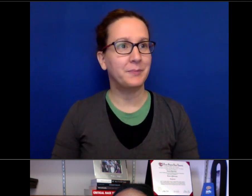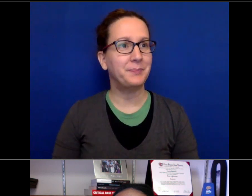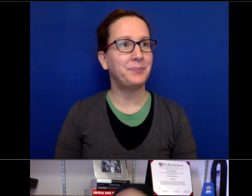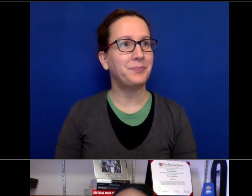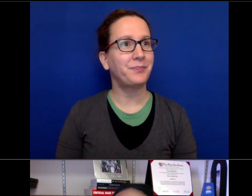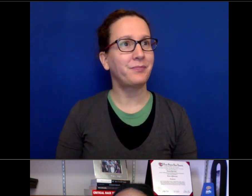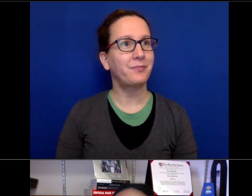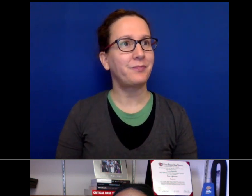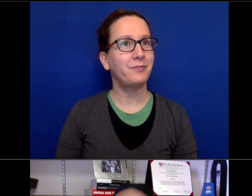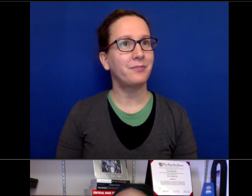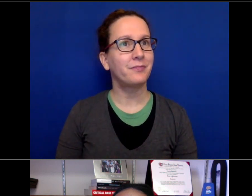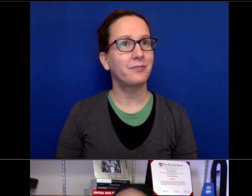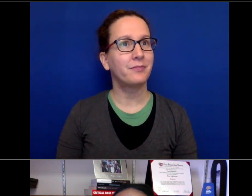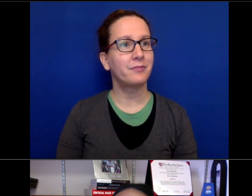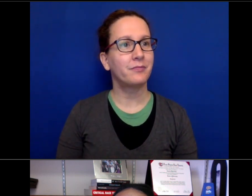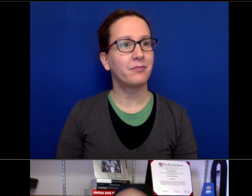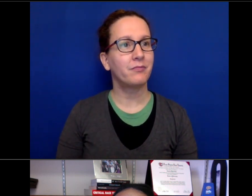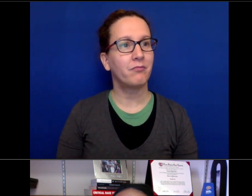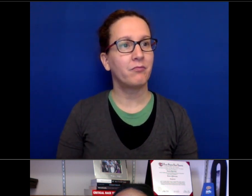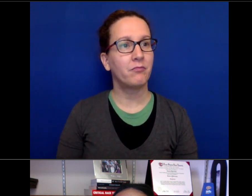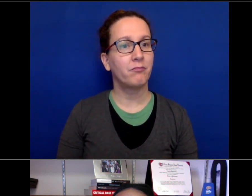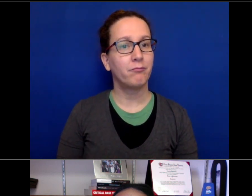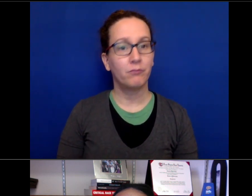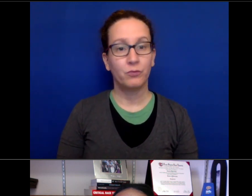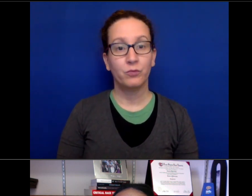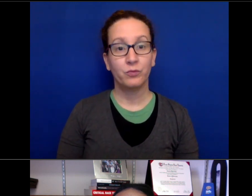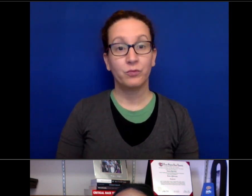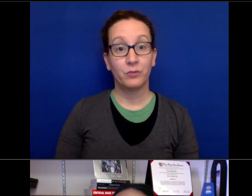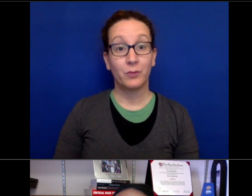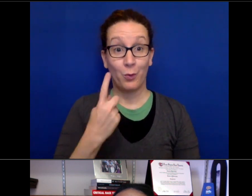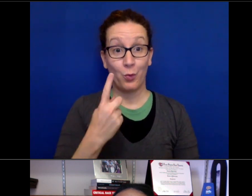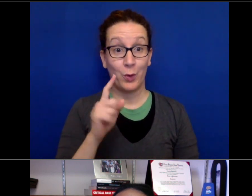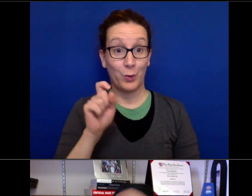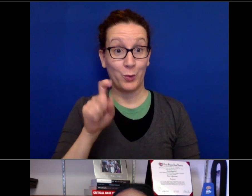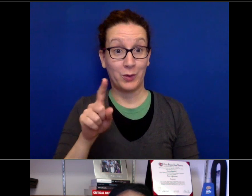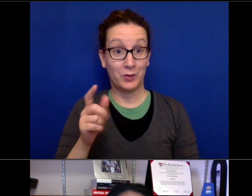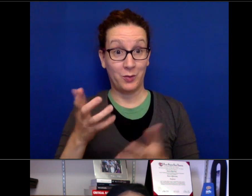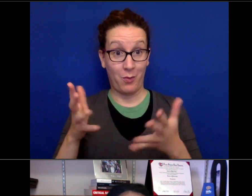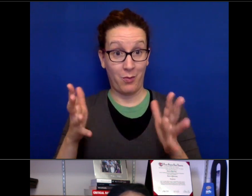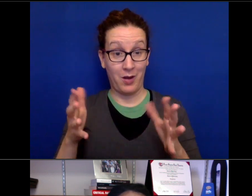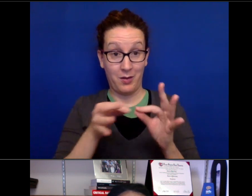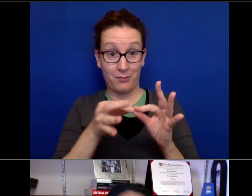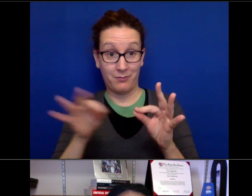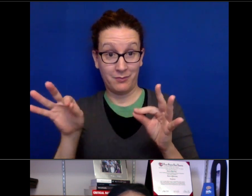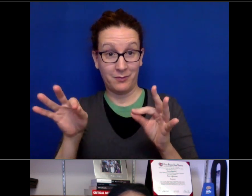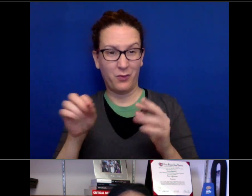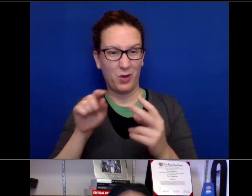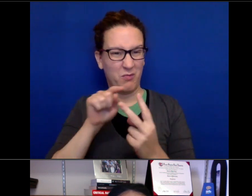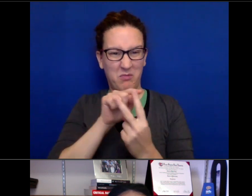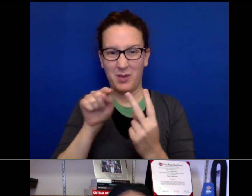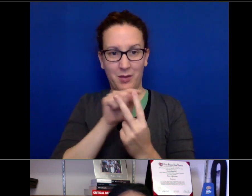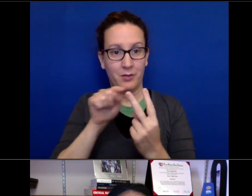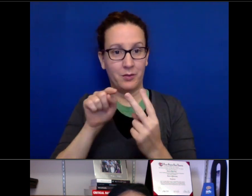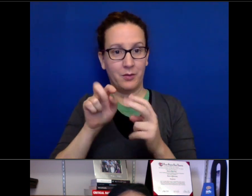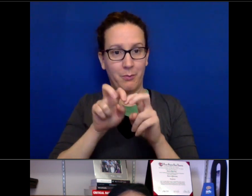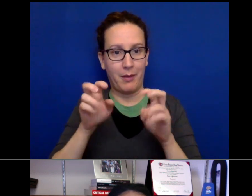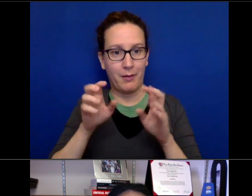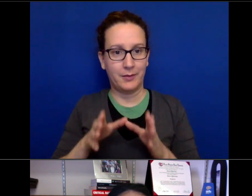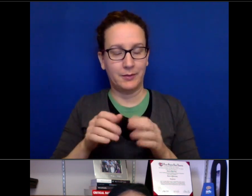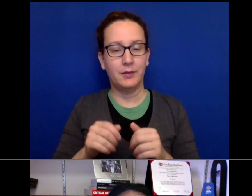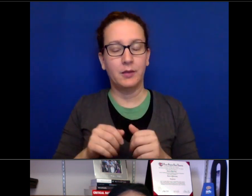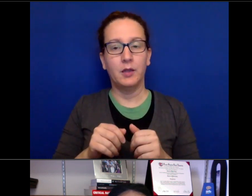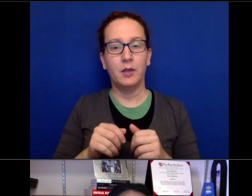We do have one actually already, and it's the following. It's for either panelist. On a publication with